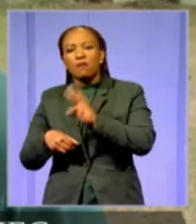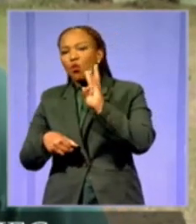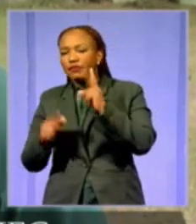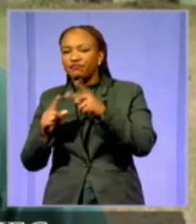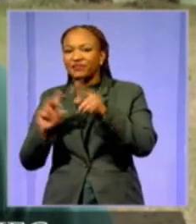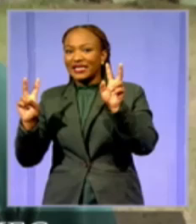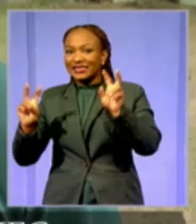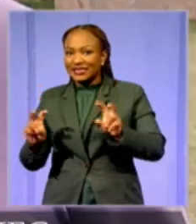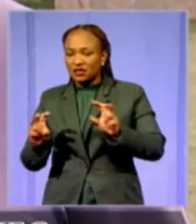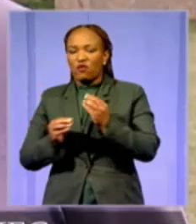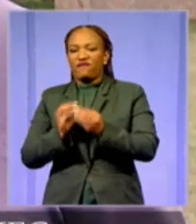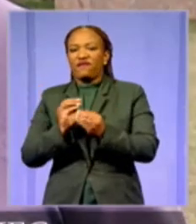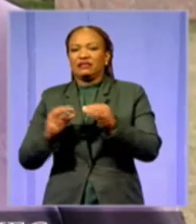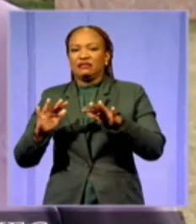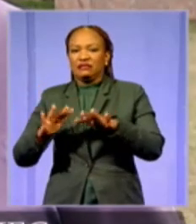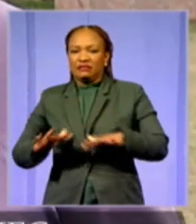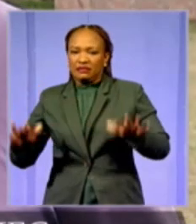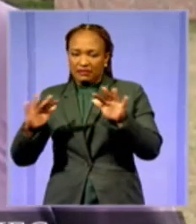bone.